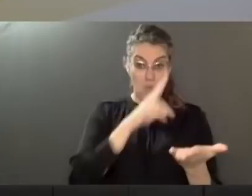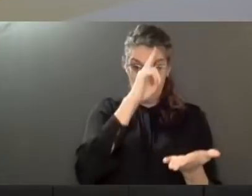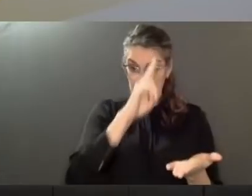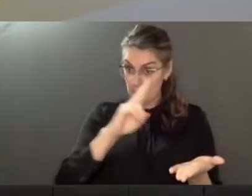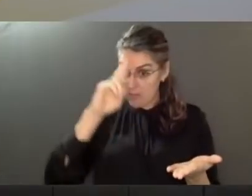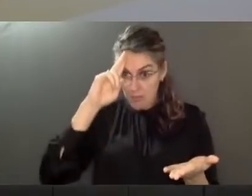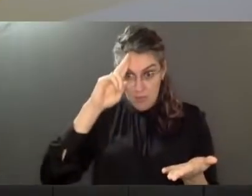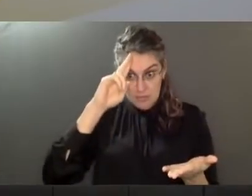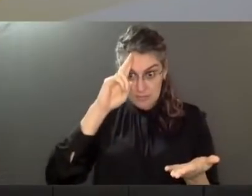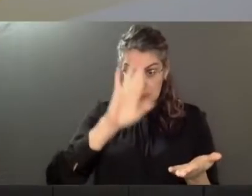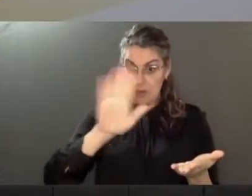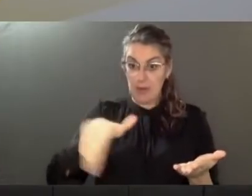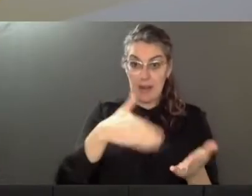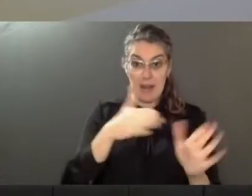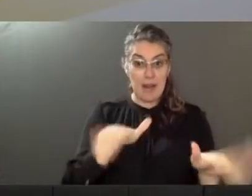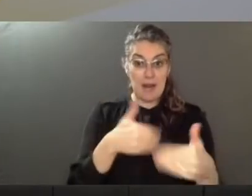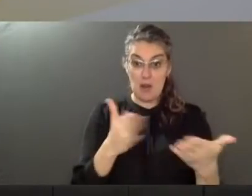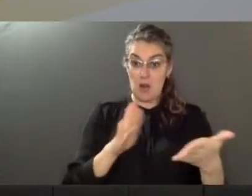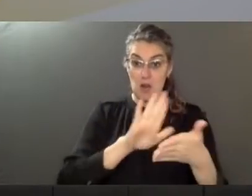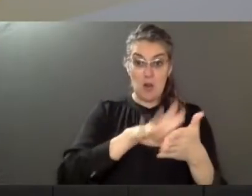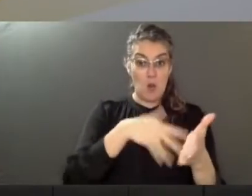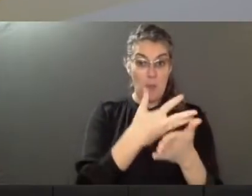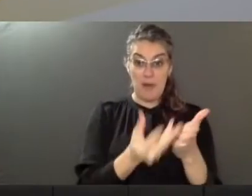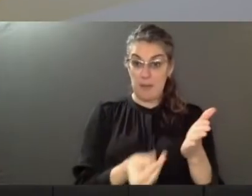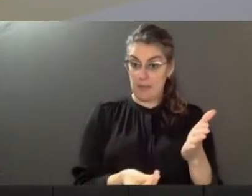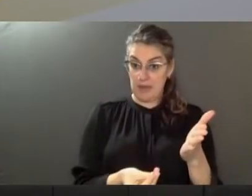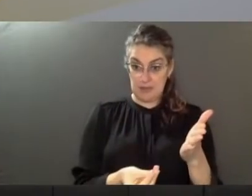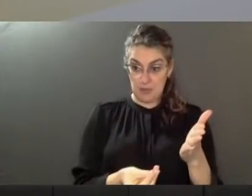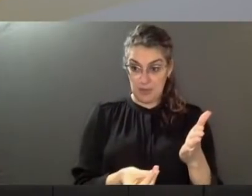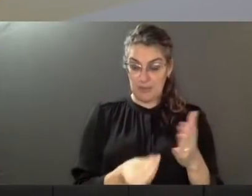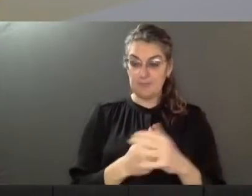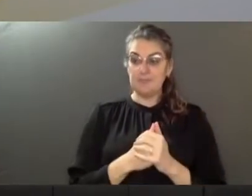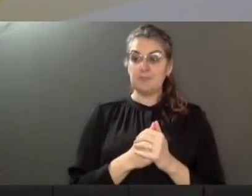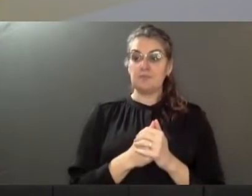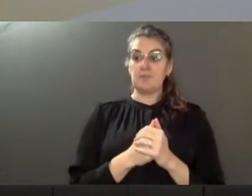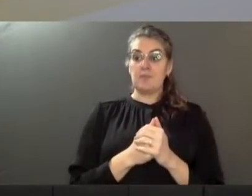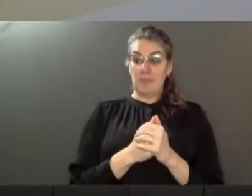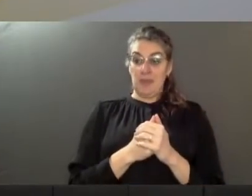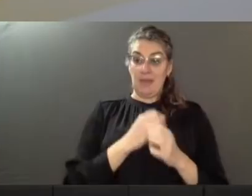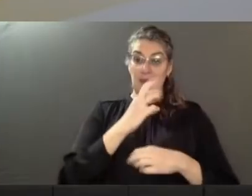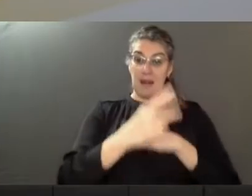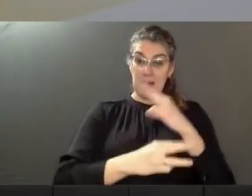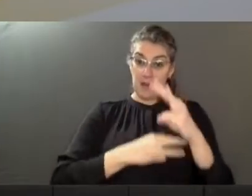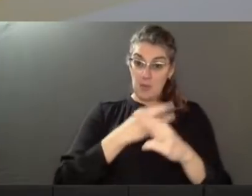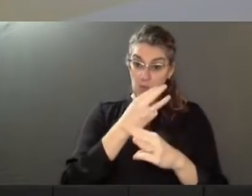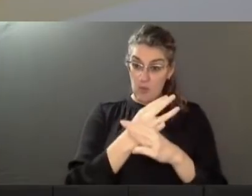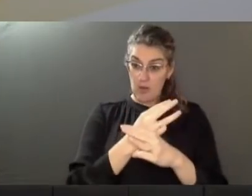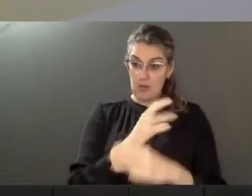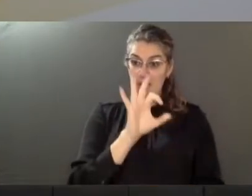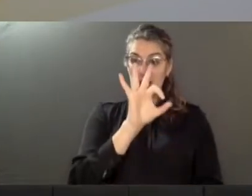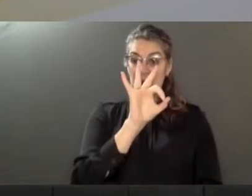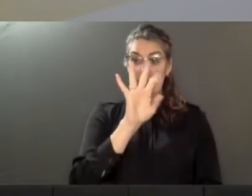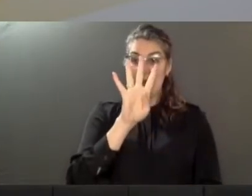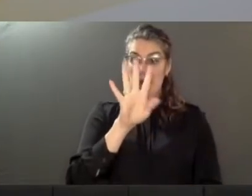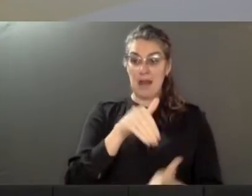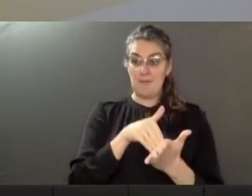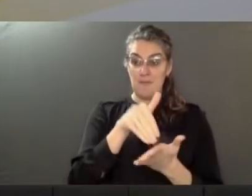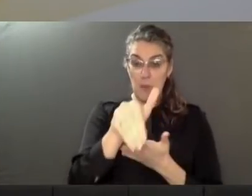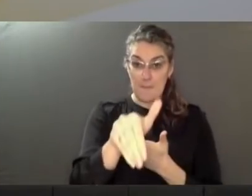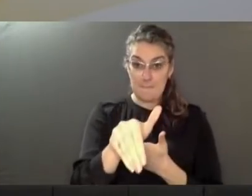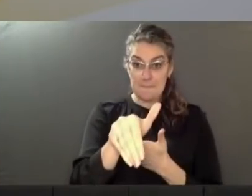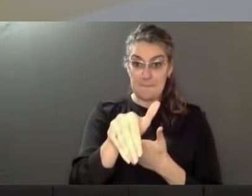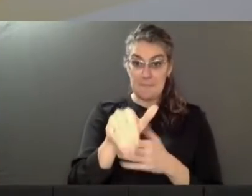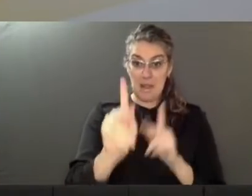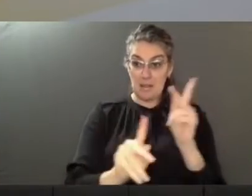cases and over 2 million deaths. The United States has reported almost 24 million cases and